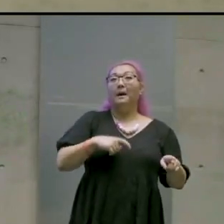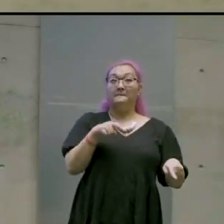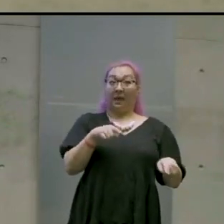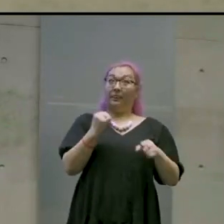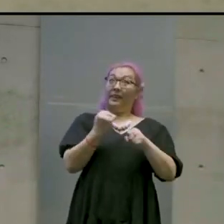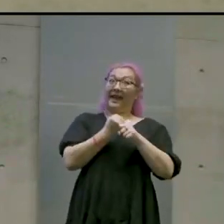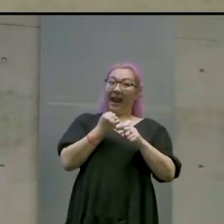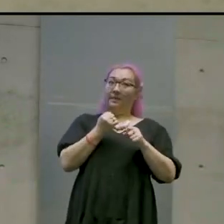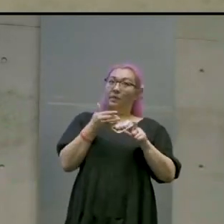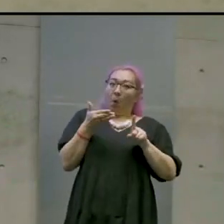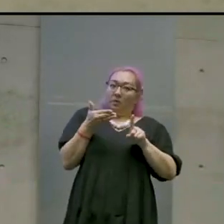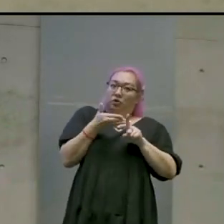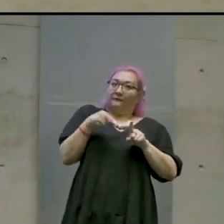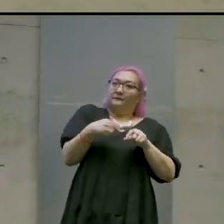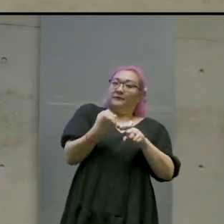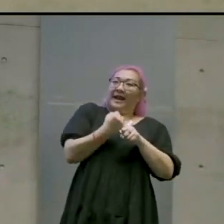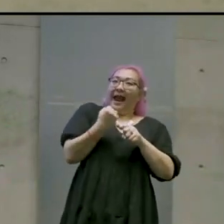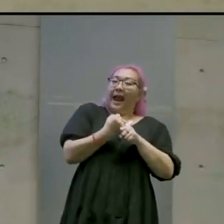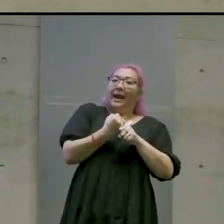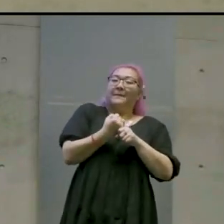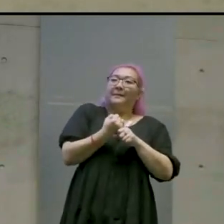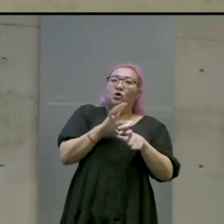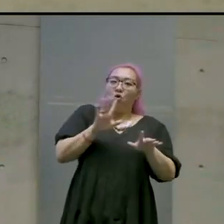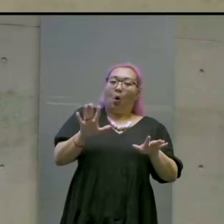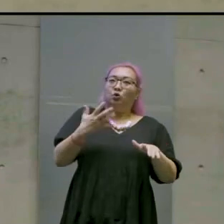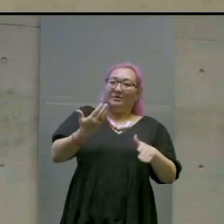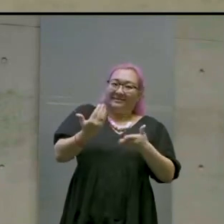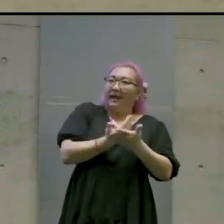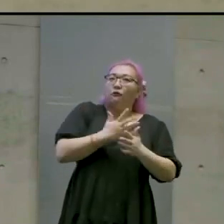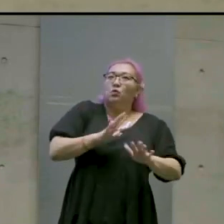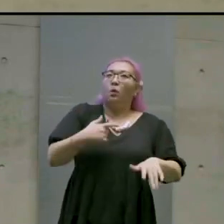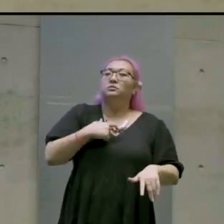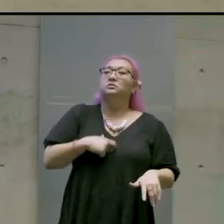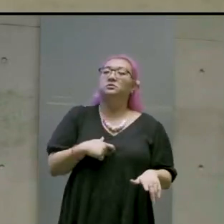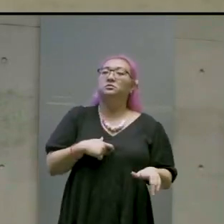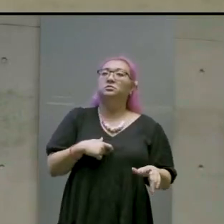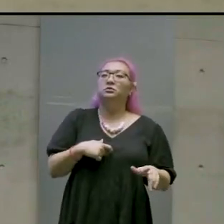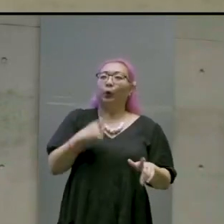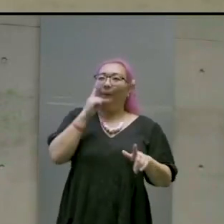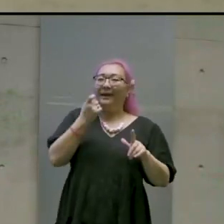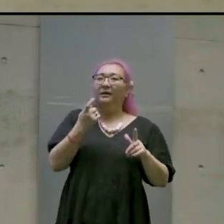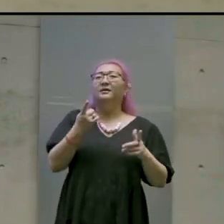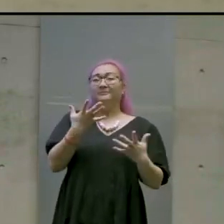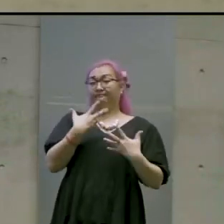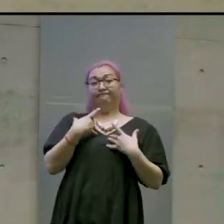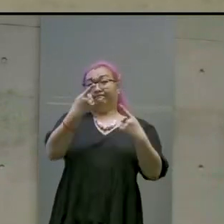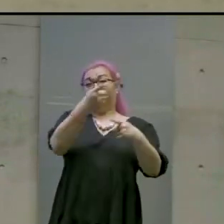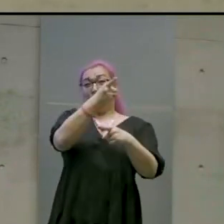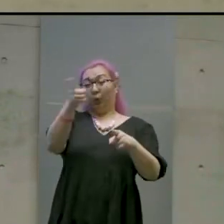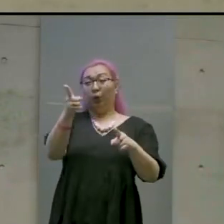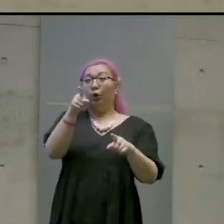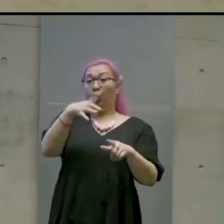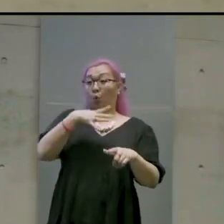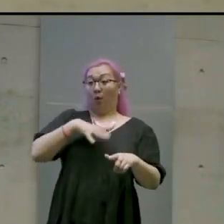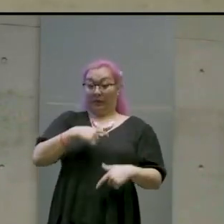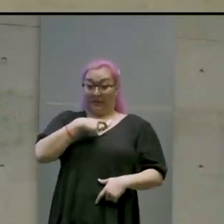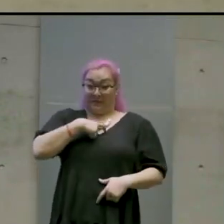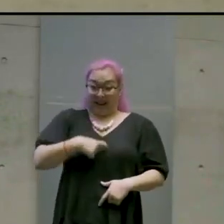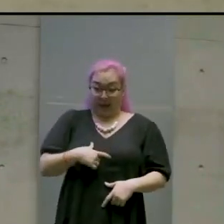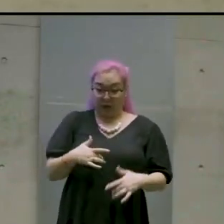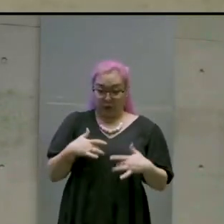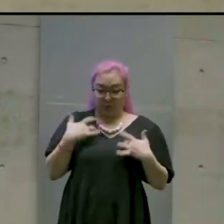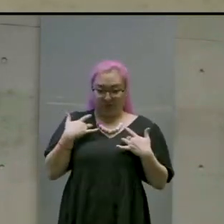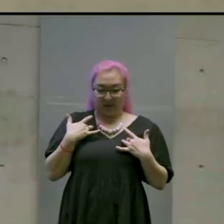think it's not wrong. It's just, what do you want the player to feel? If you want the player to feel betrayed, if you want them to feel like this game